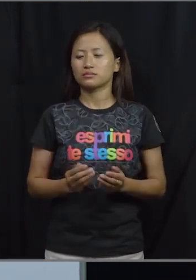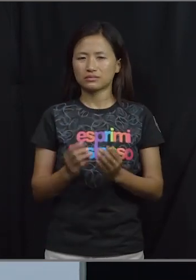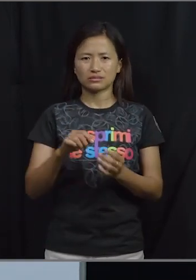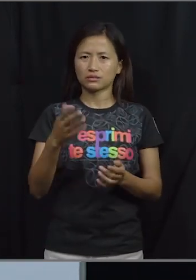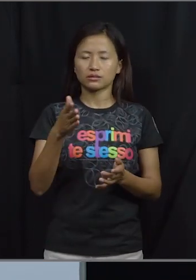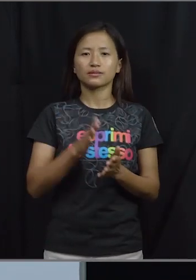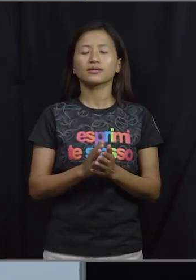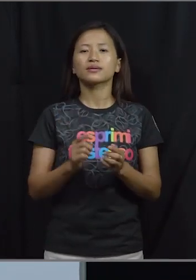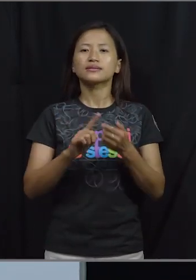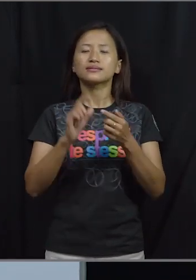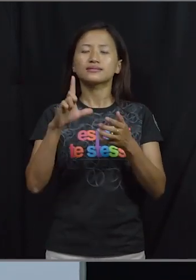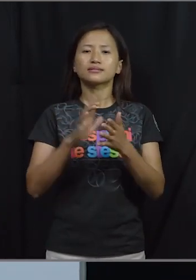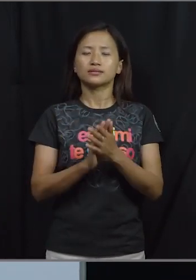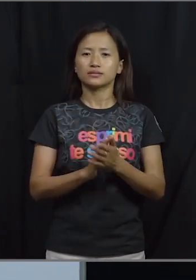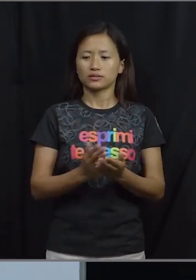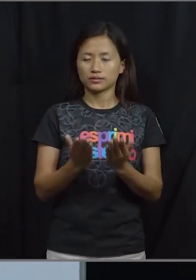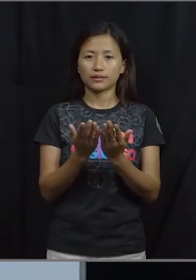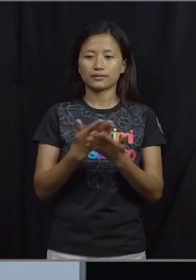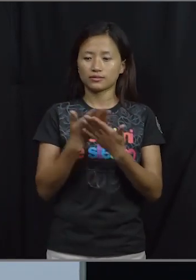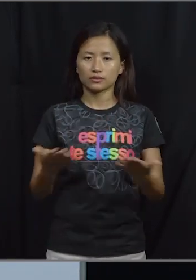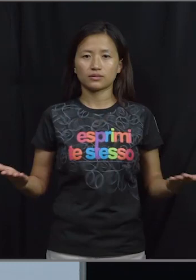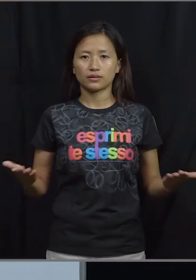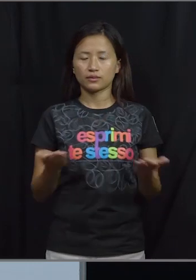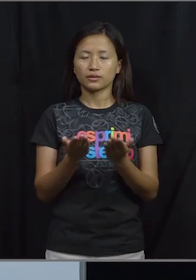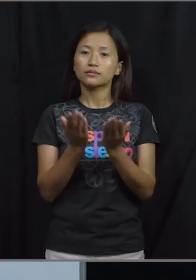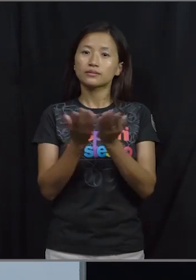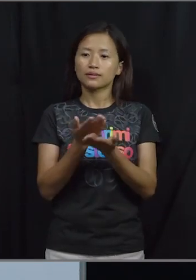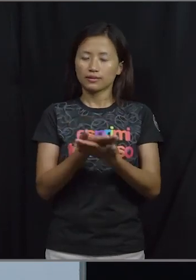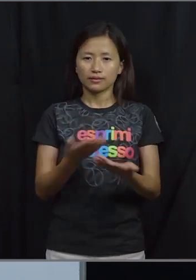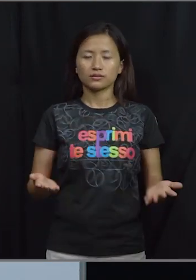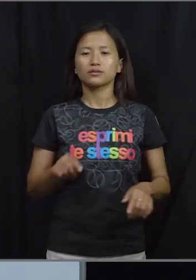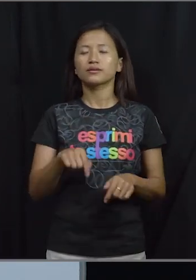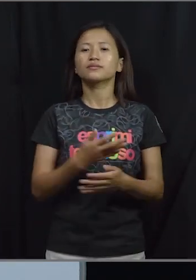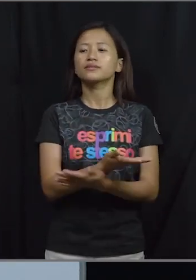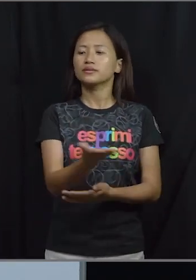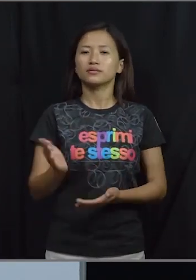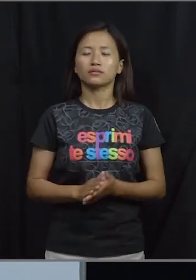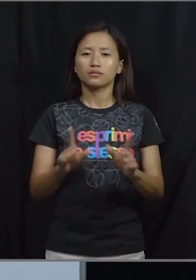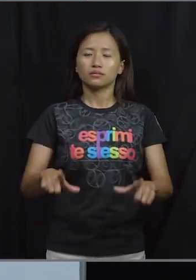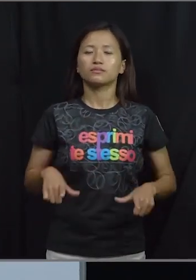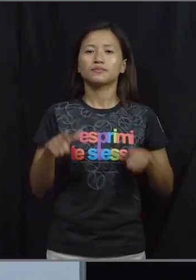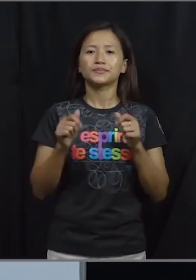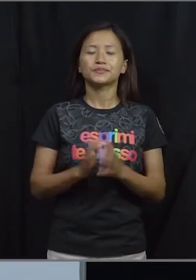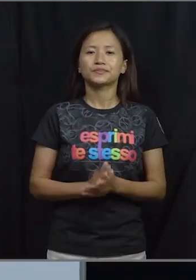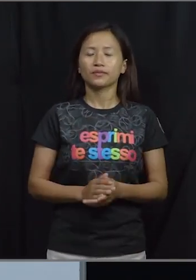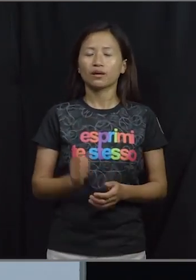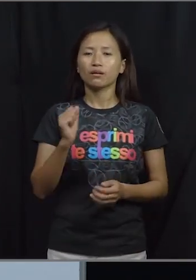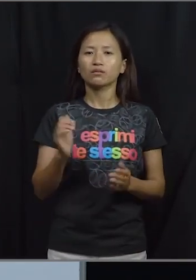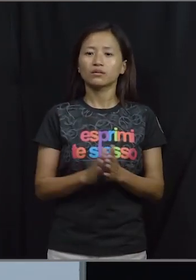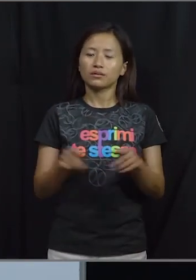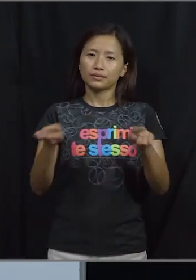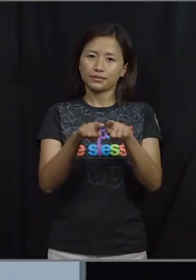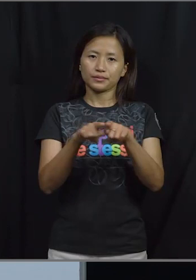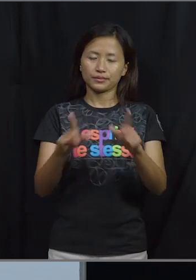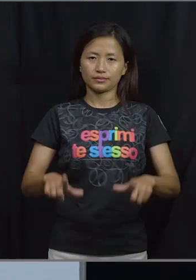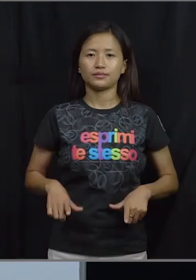subject, but we study about things or happenings that is already there in your life, right? So you can relate it with